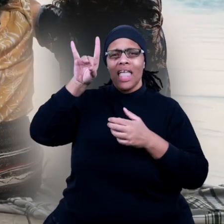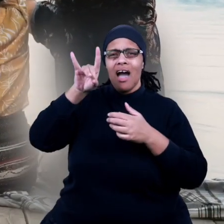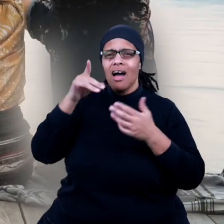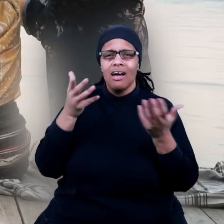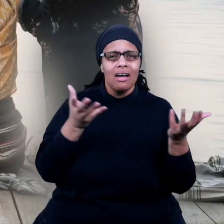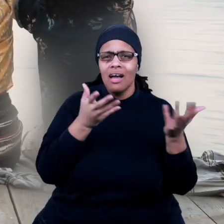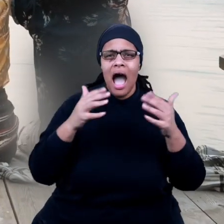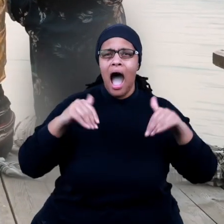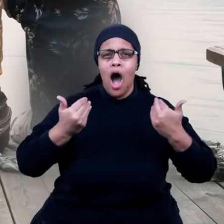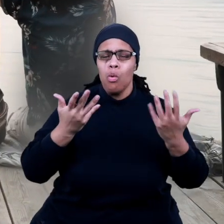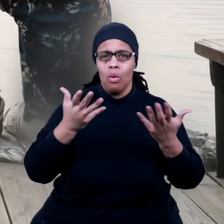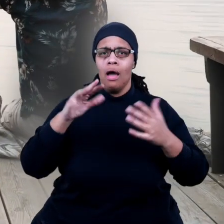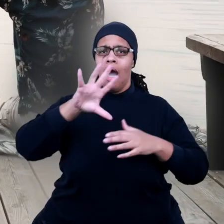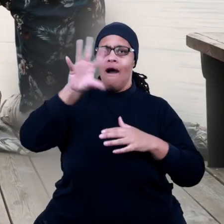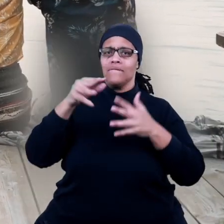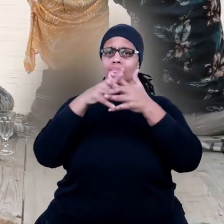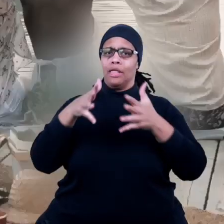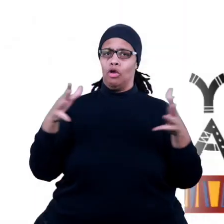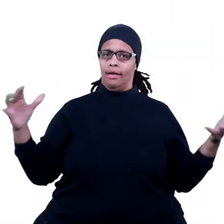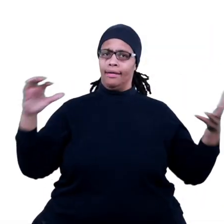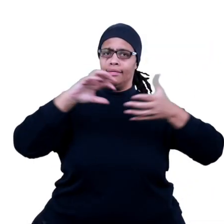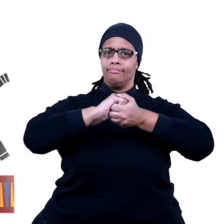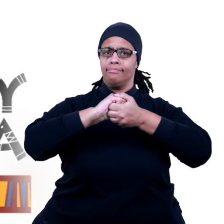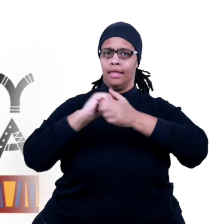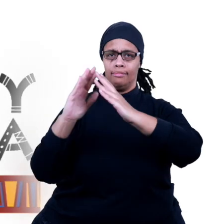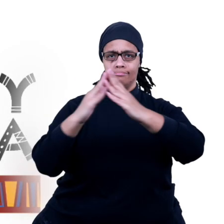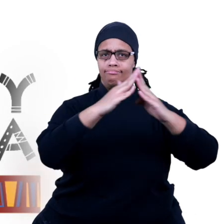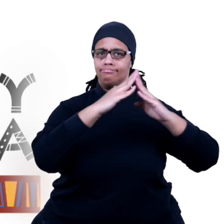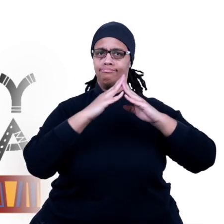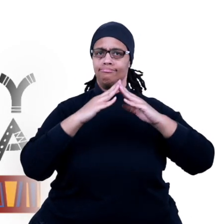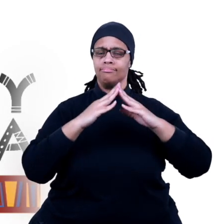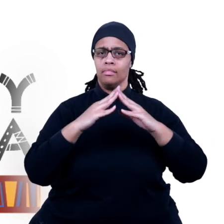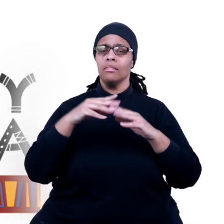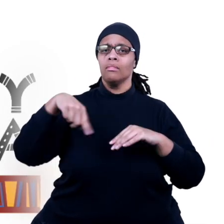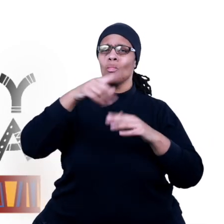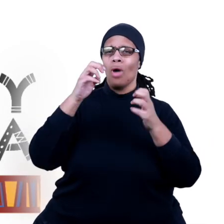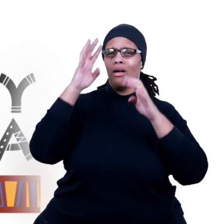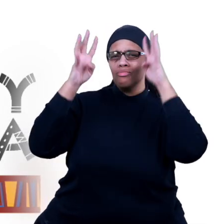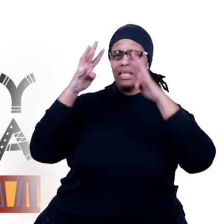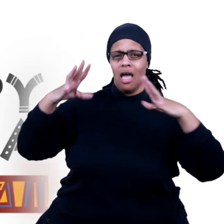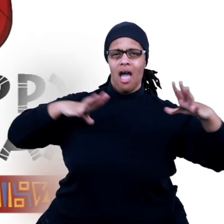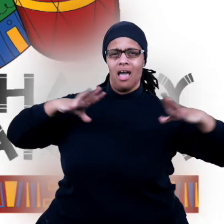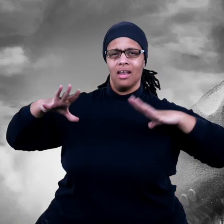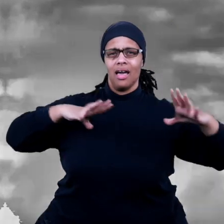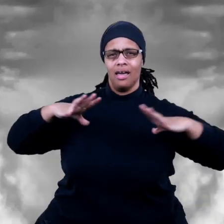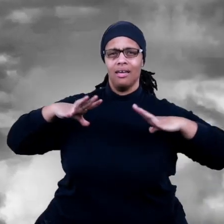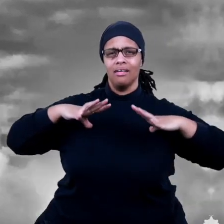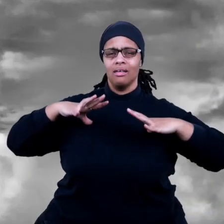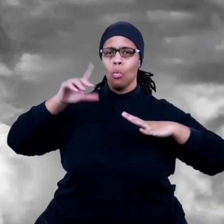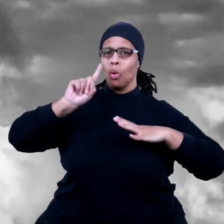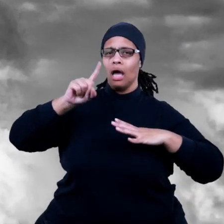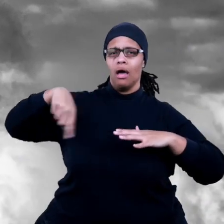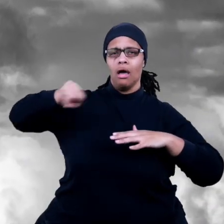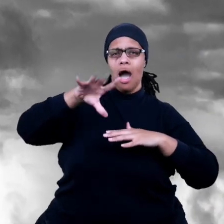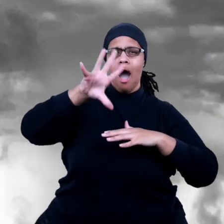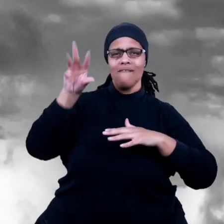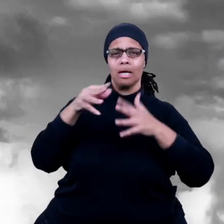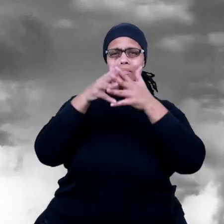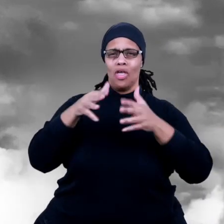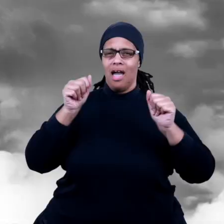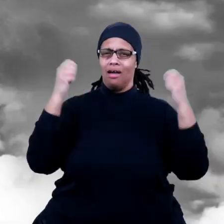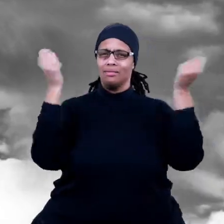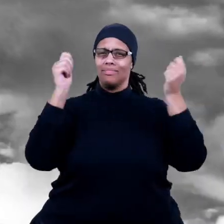find a way to bring African Americans together as a community. His goal was to create a holiday where